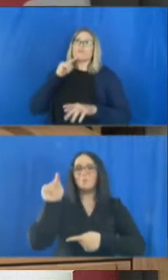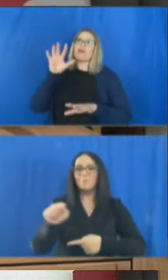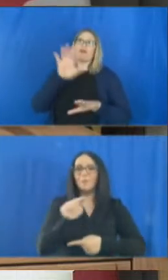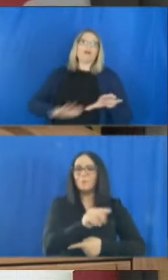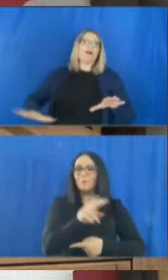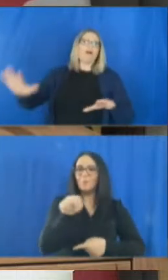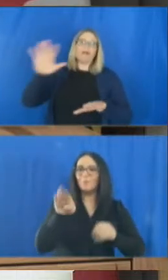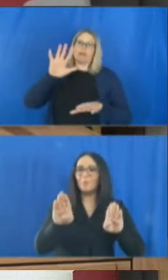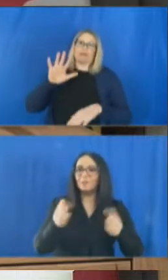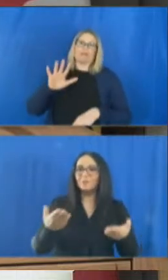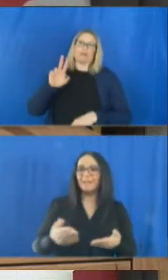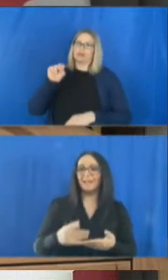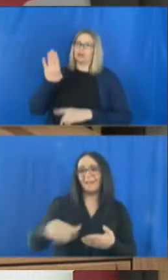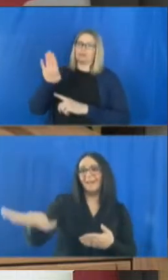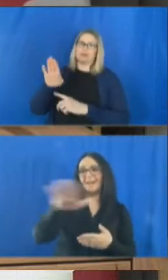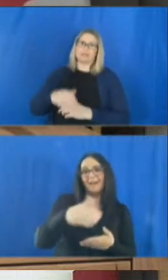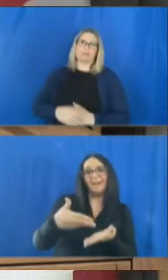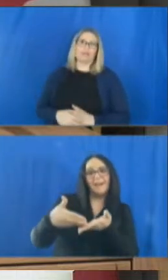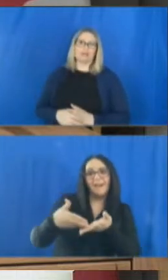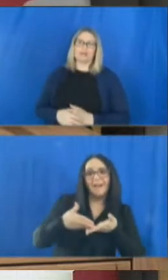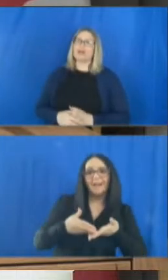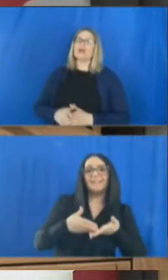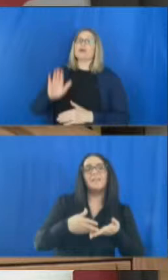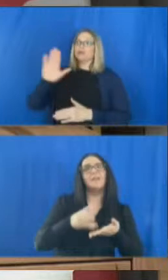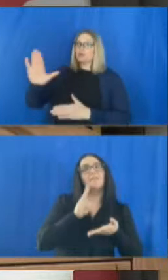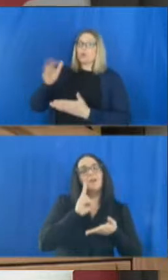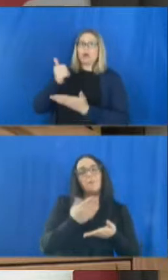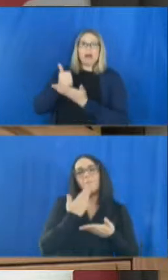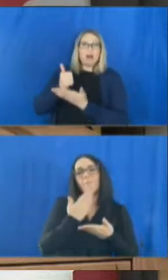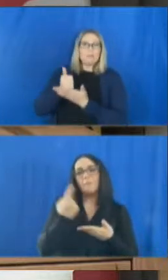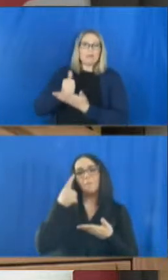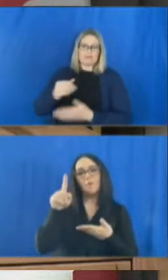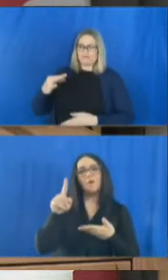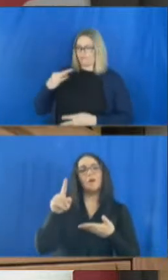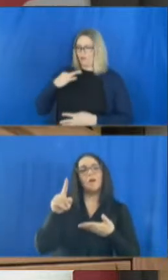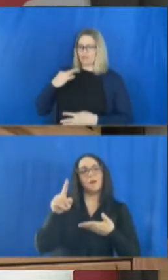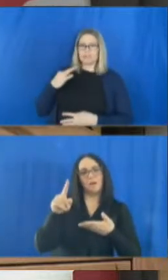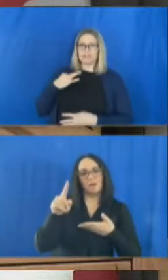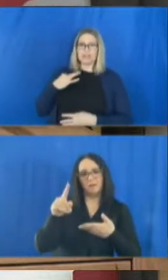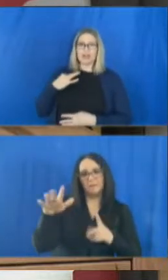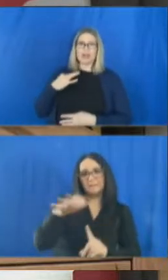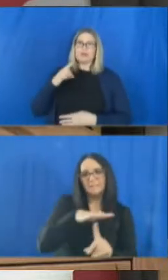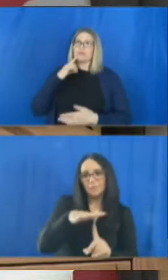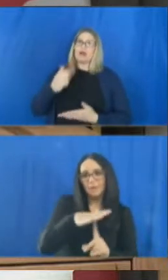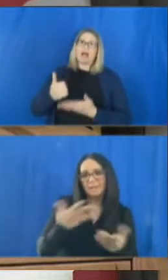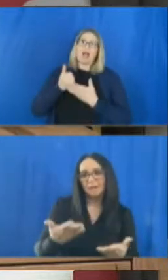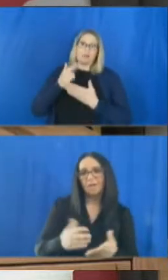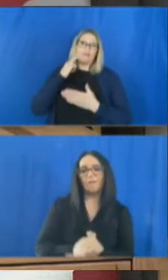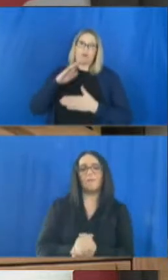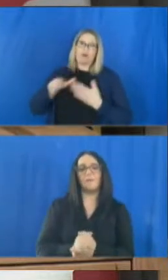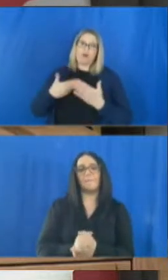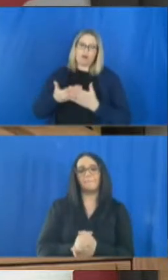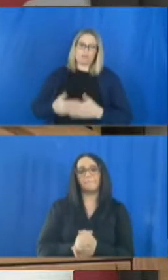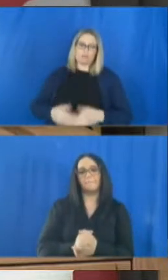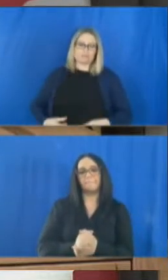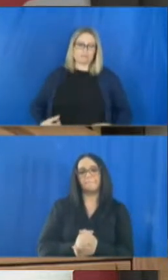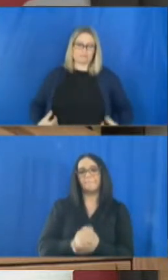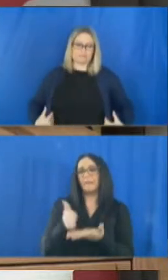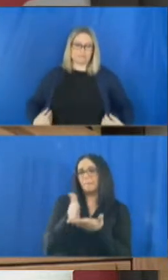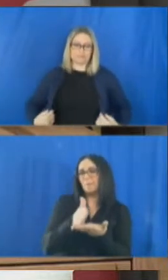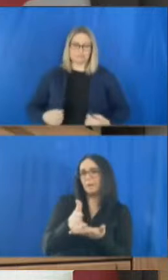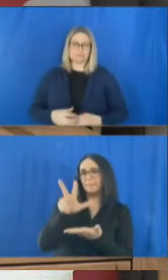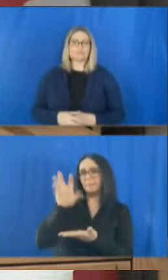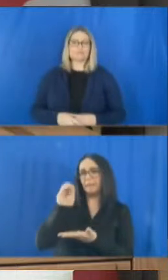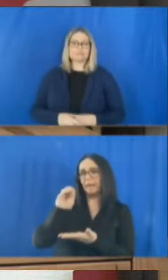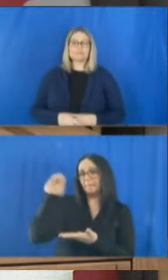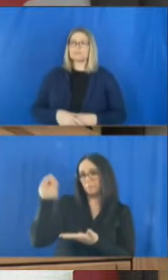have been contacted with the goal to match those with experience and skills where they are needed most. As well,